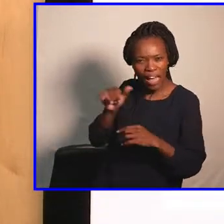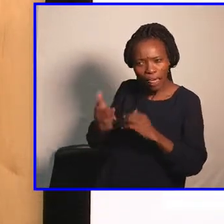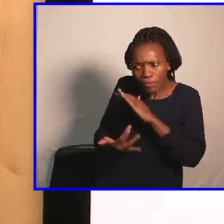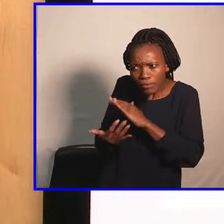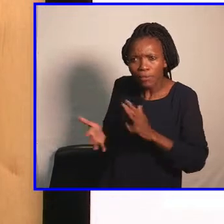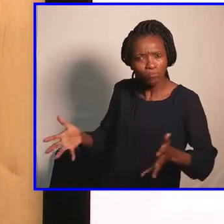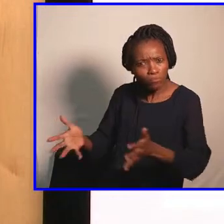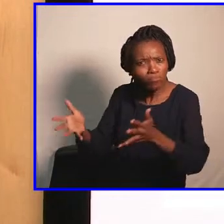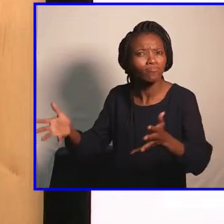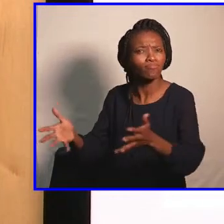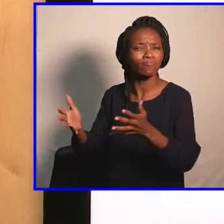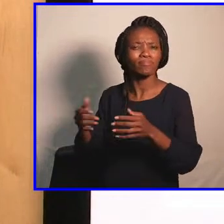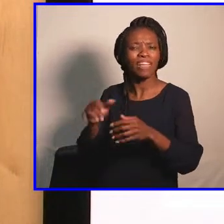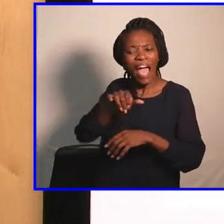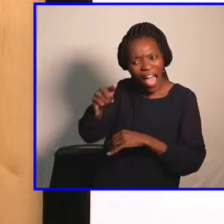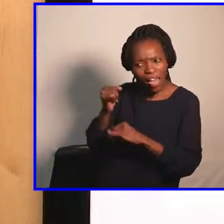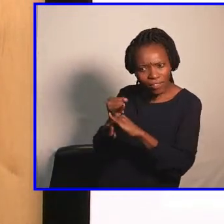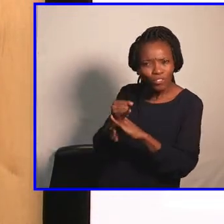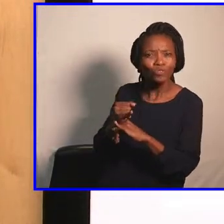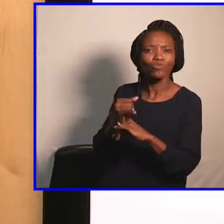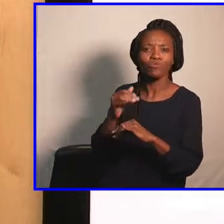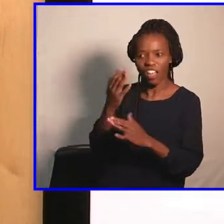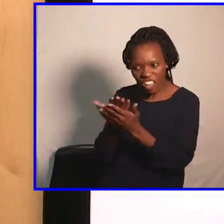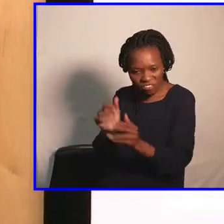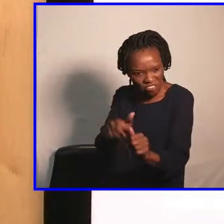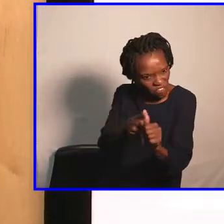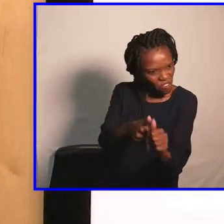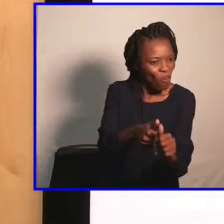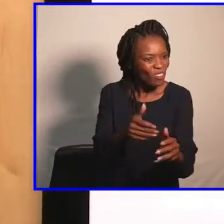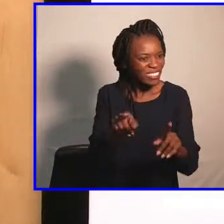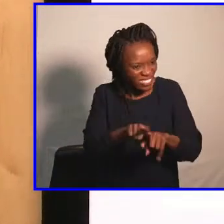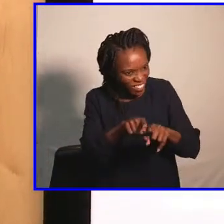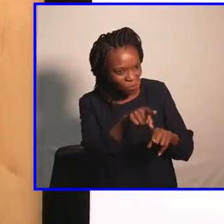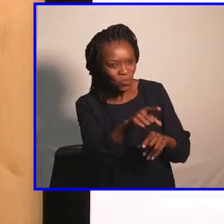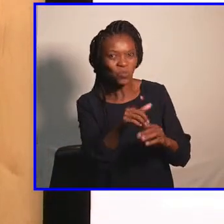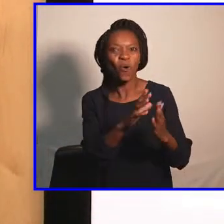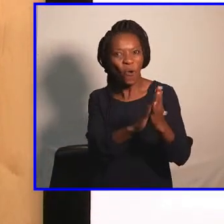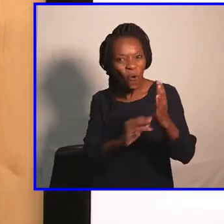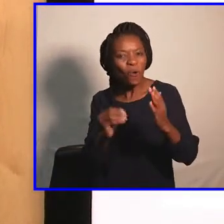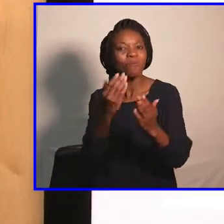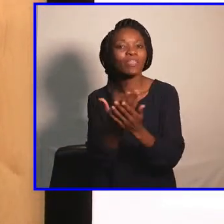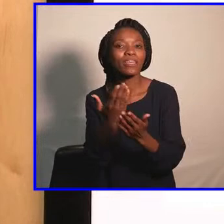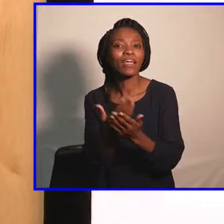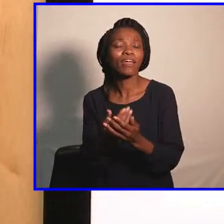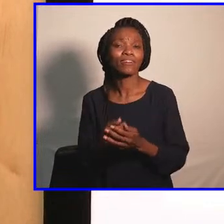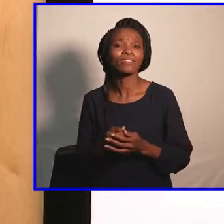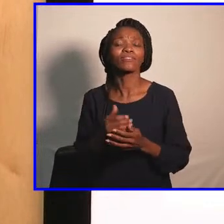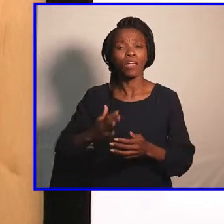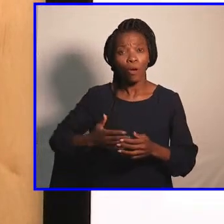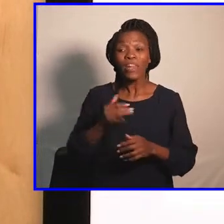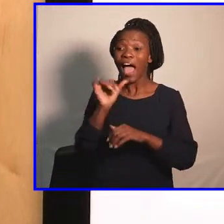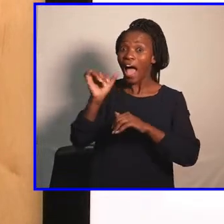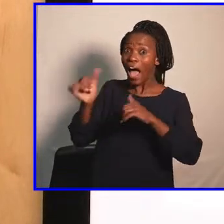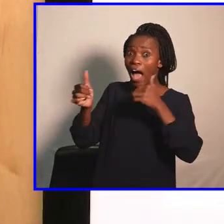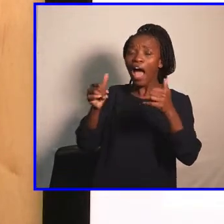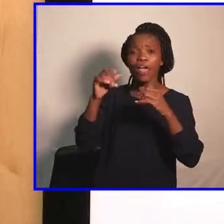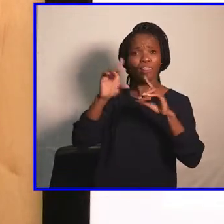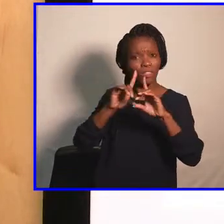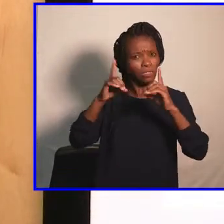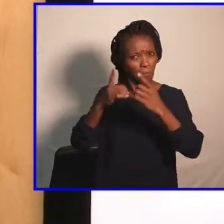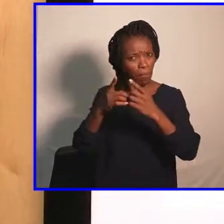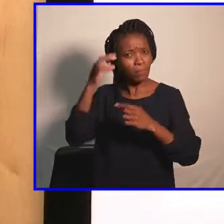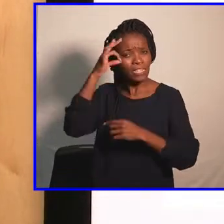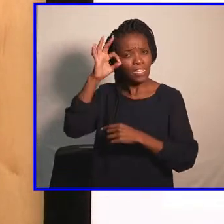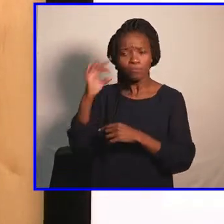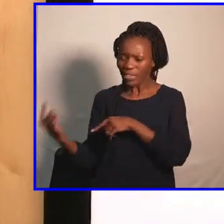and entities to follow suit. And I'd like other government departments to come here.